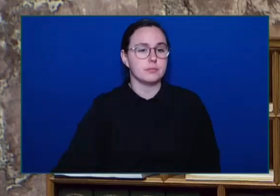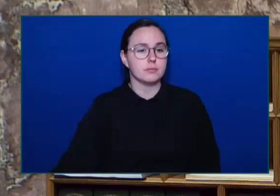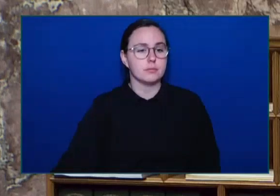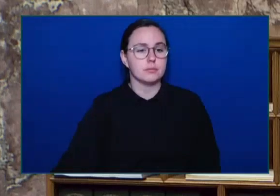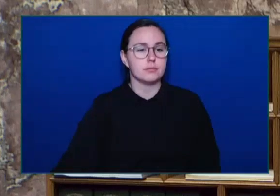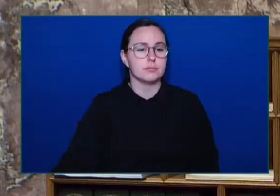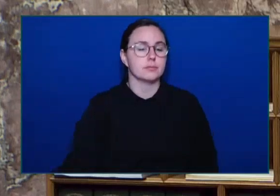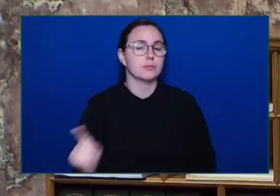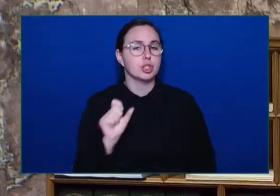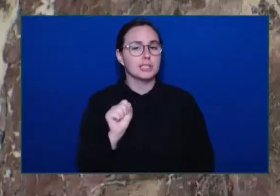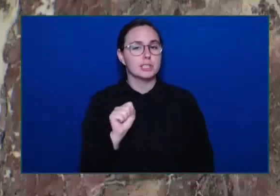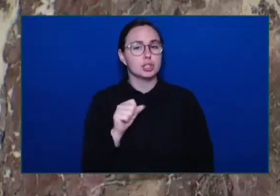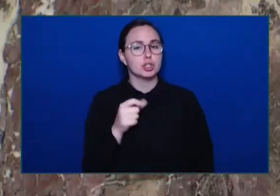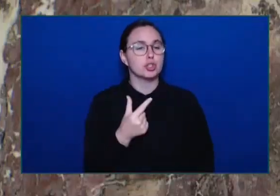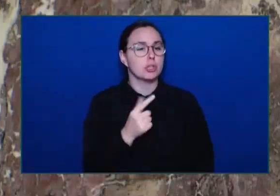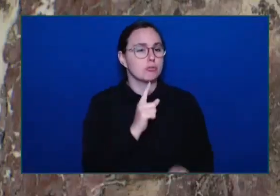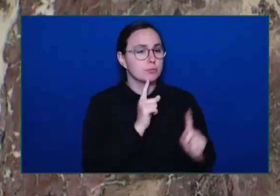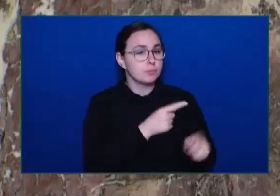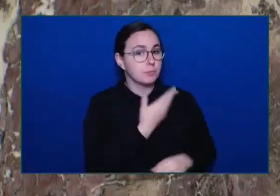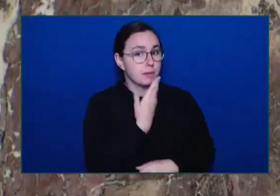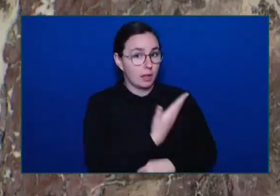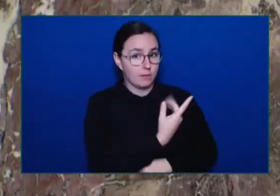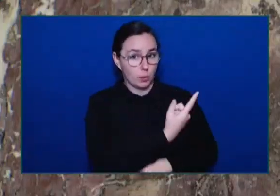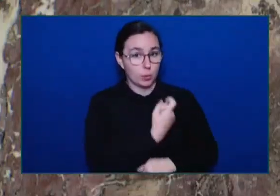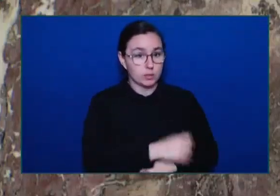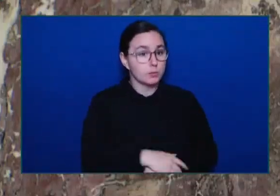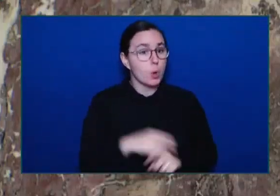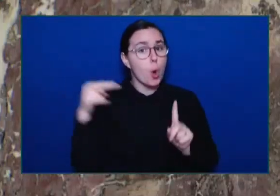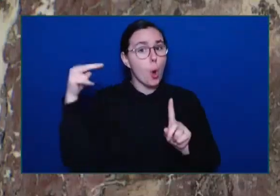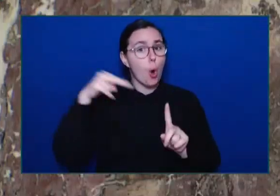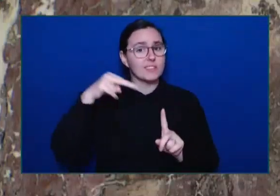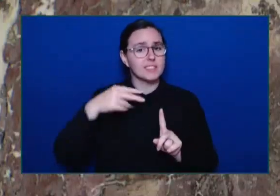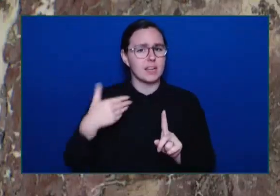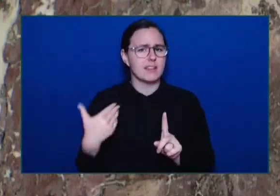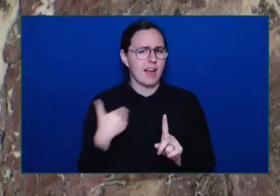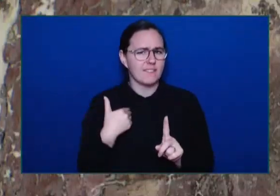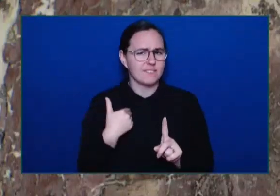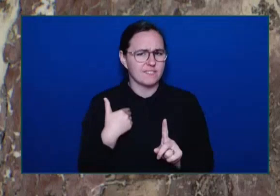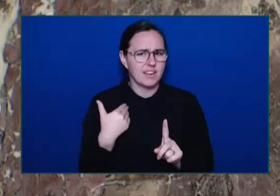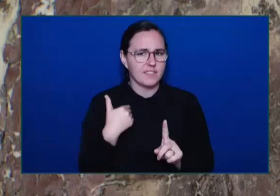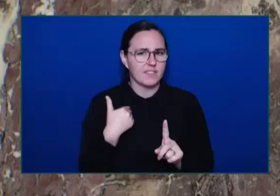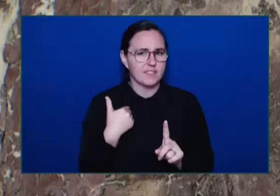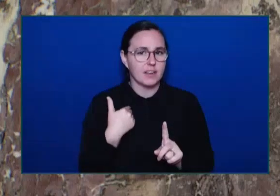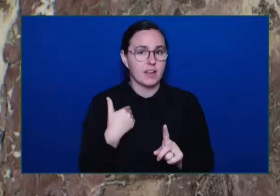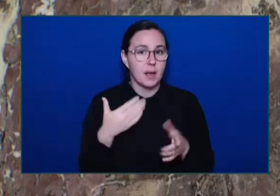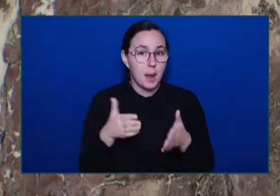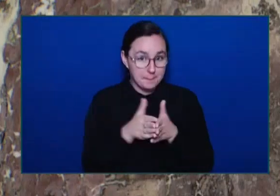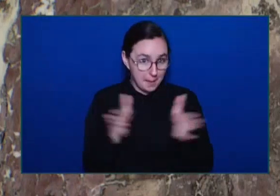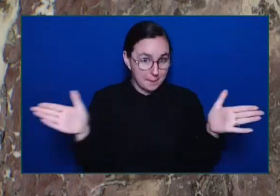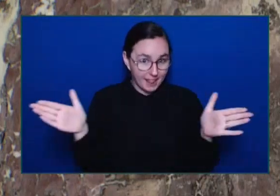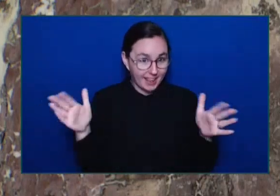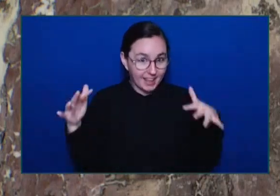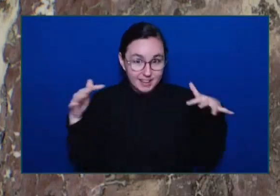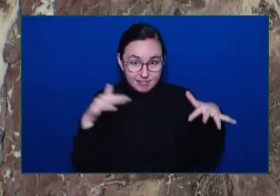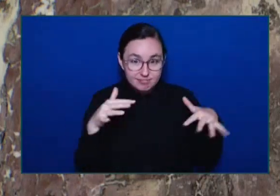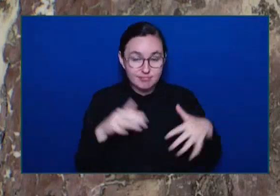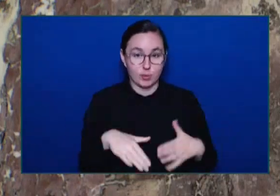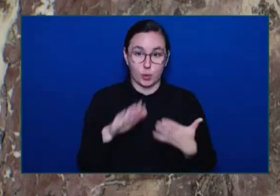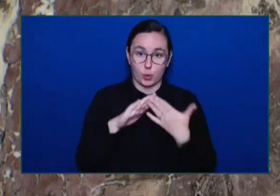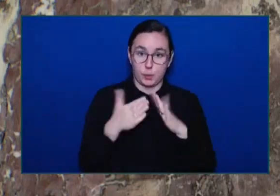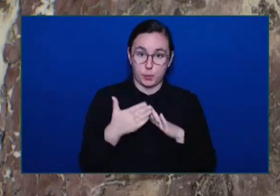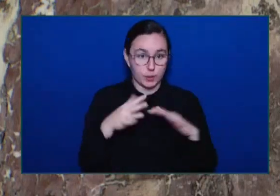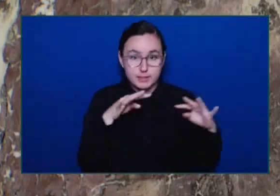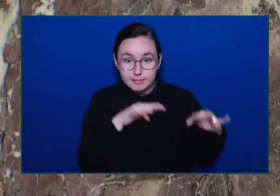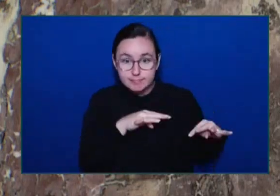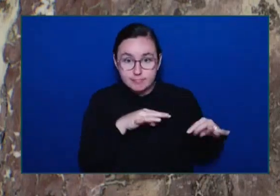police are accountable. They're accountable to the public, they're accountable to their communities, they're accountable to the province, they're accountable to the federal government. And there